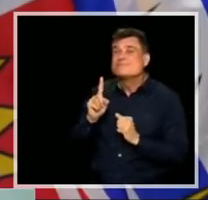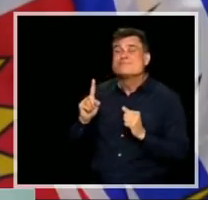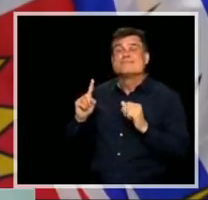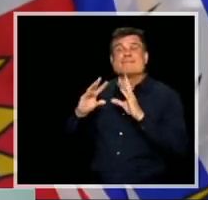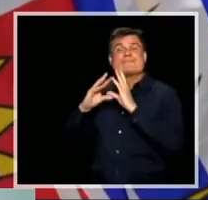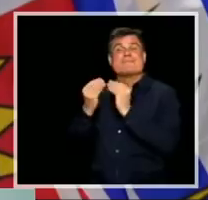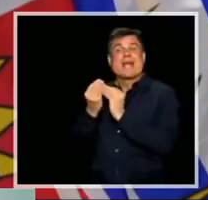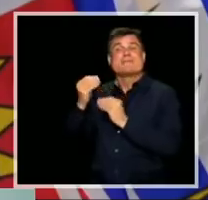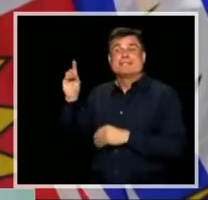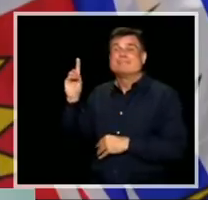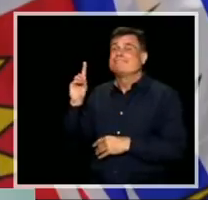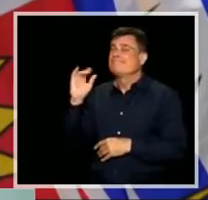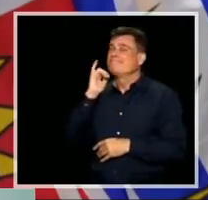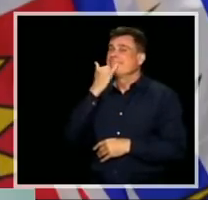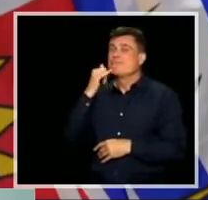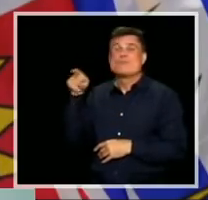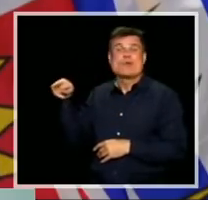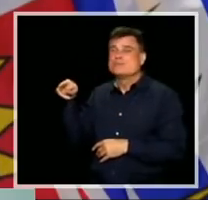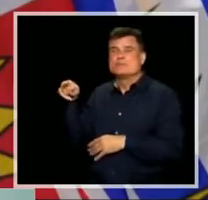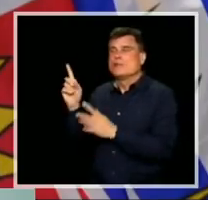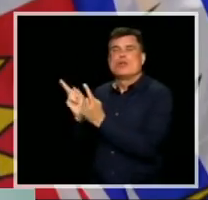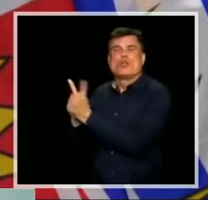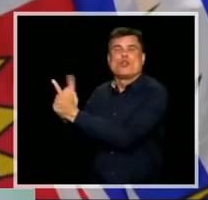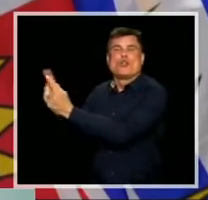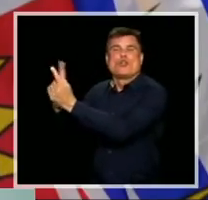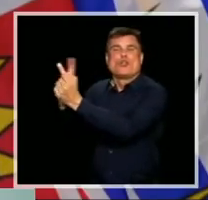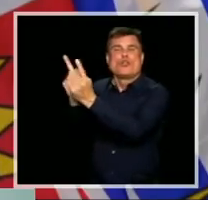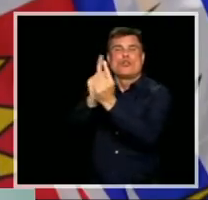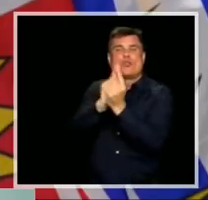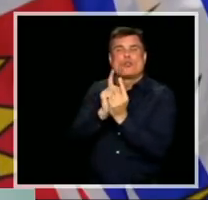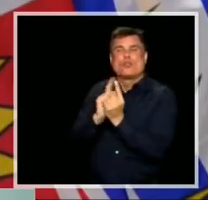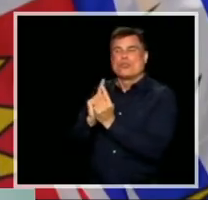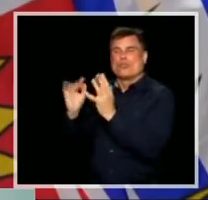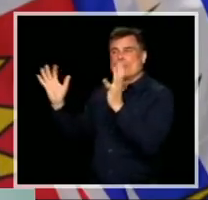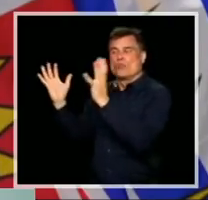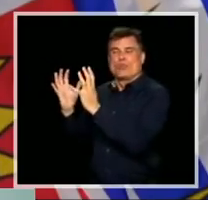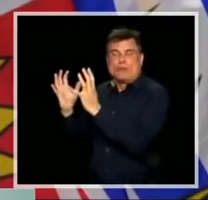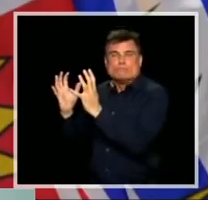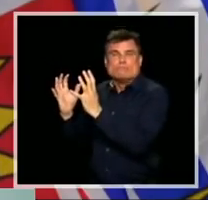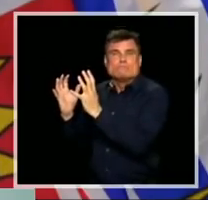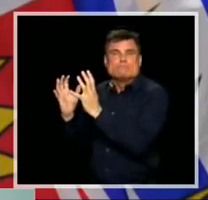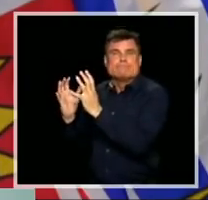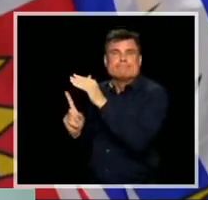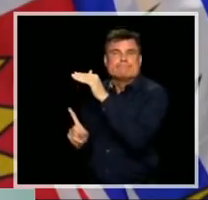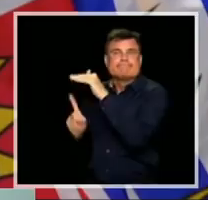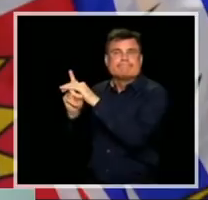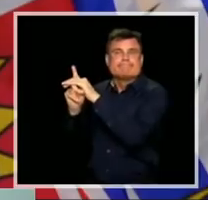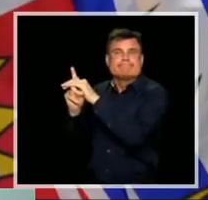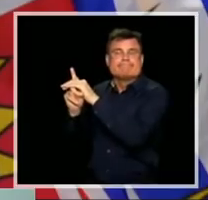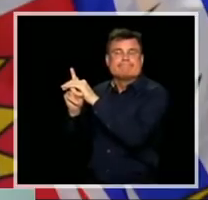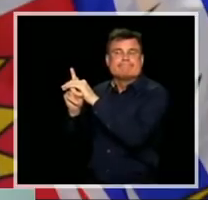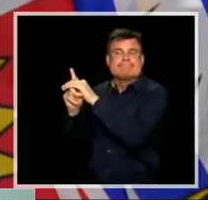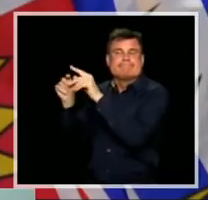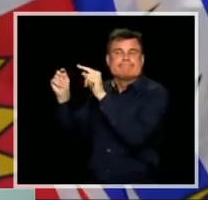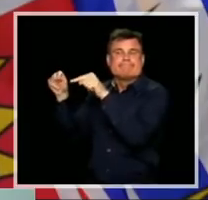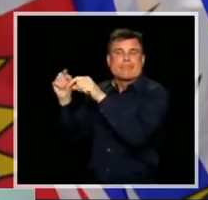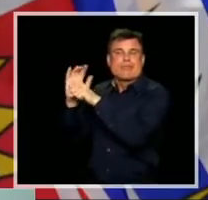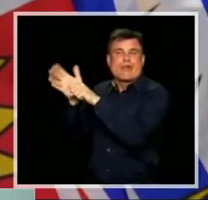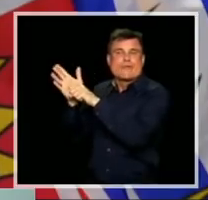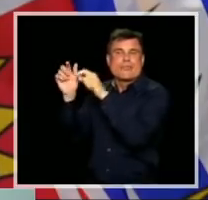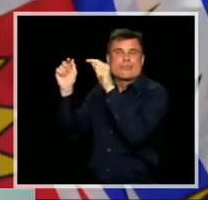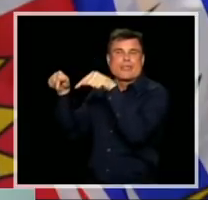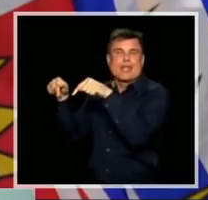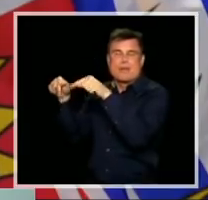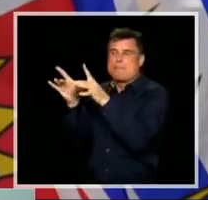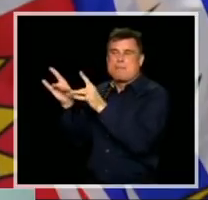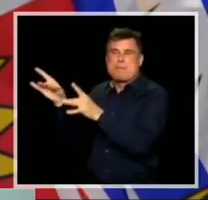resurge. We don't want to put aside the sacrifices we have all made in the last few months and undo the progress that